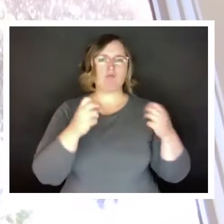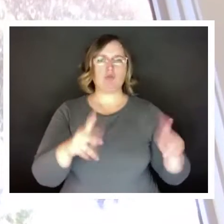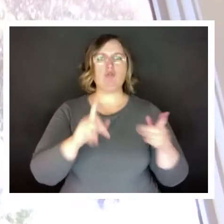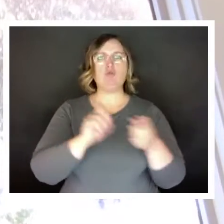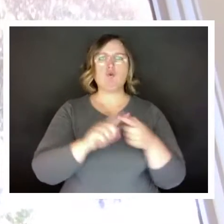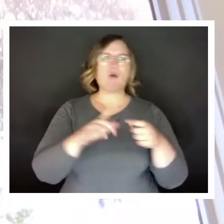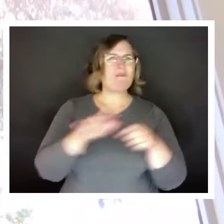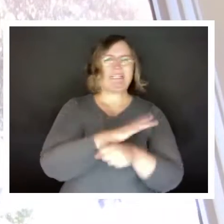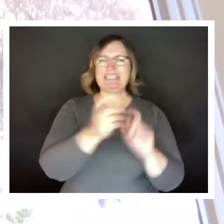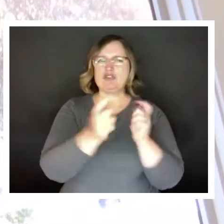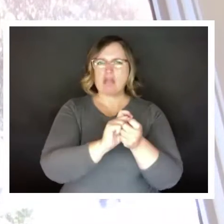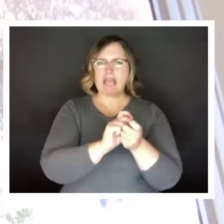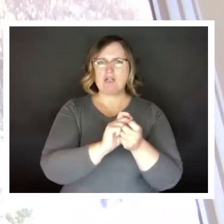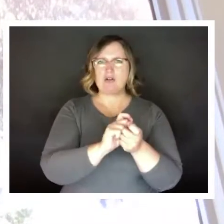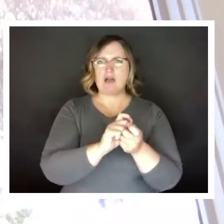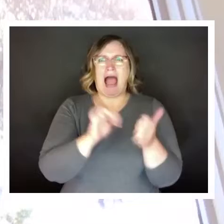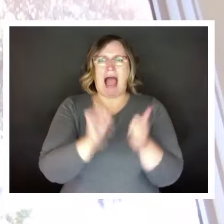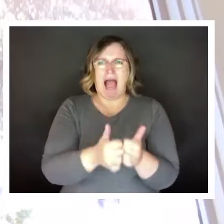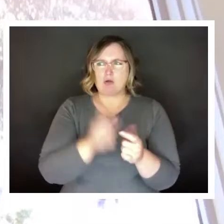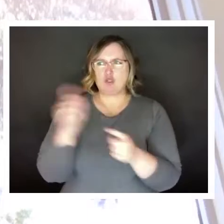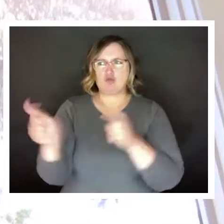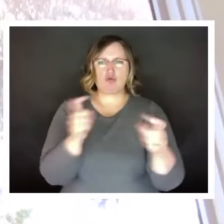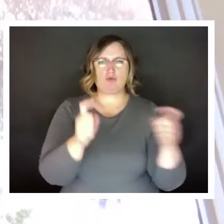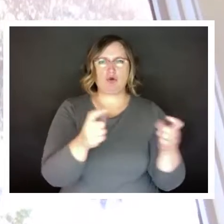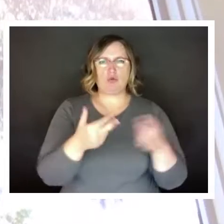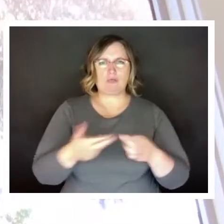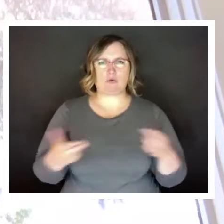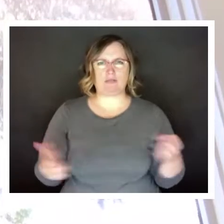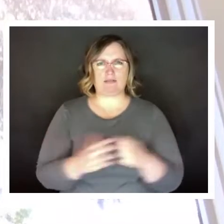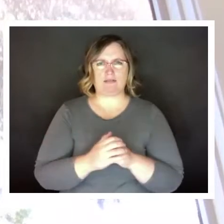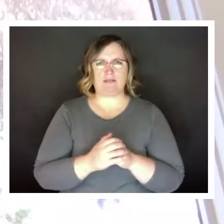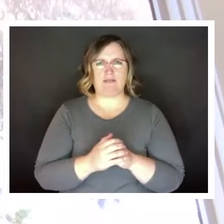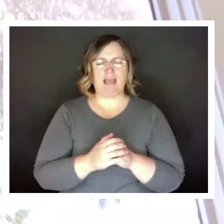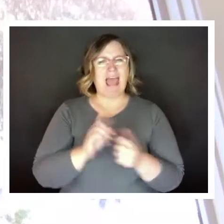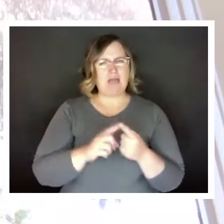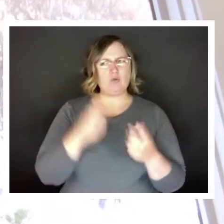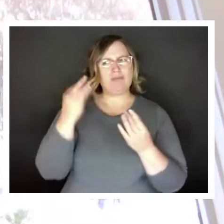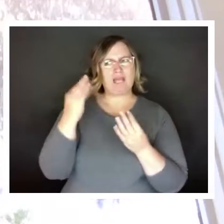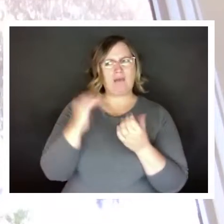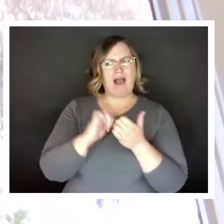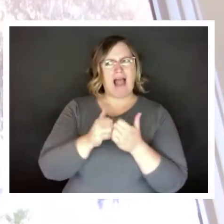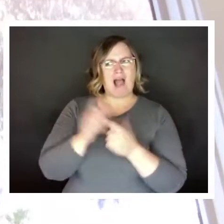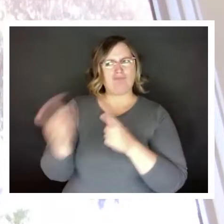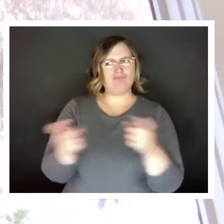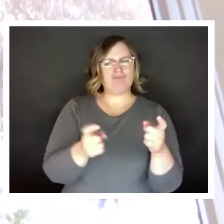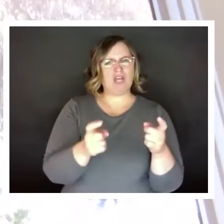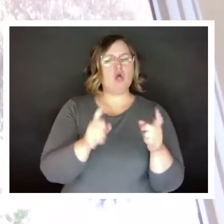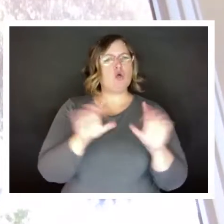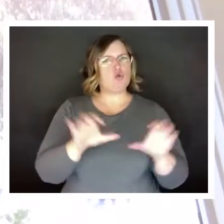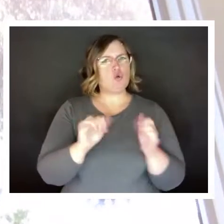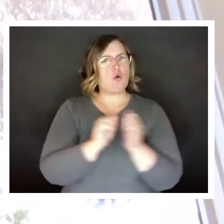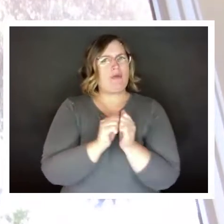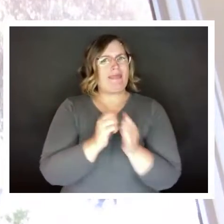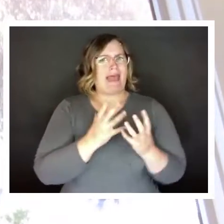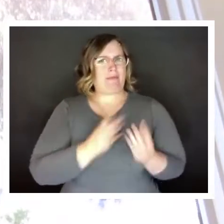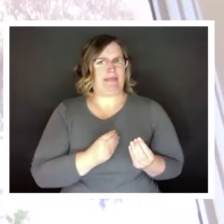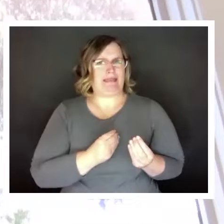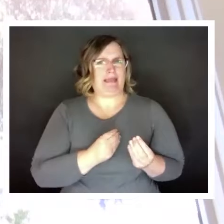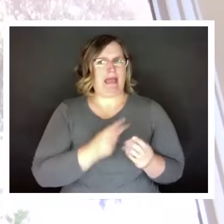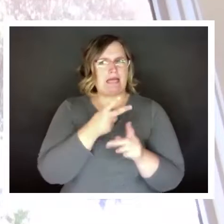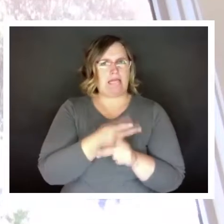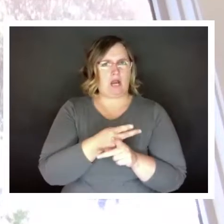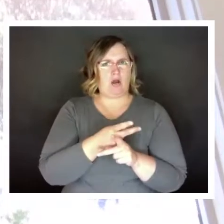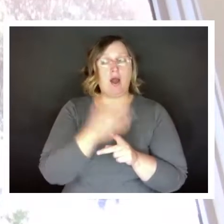distribute our resources. As you address this, do it with an empathy and care, because not having a robust healthcare and food